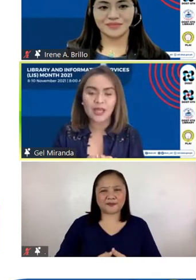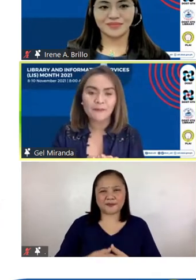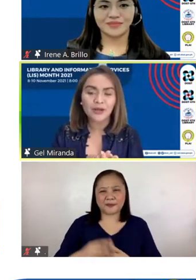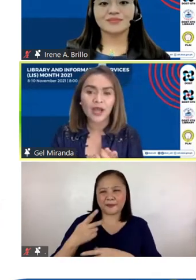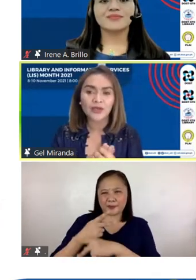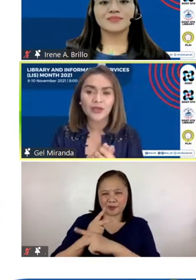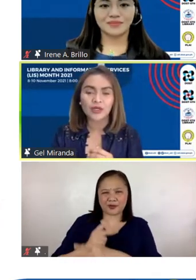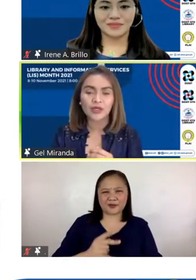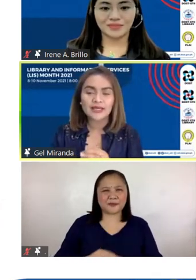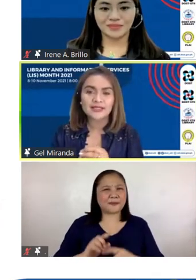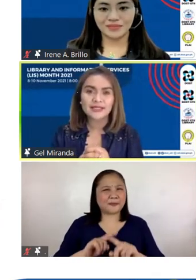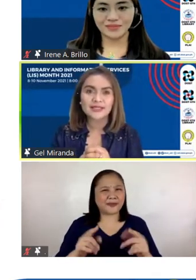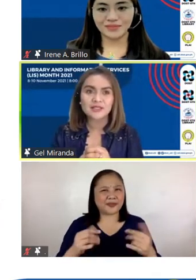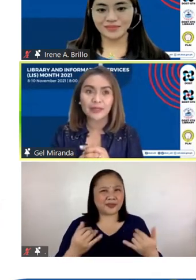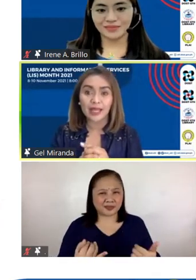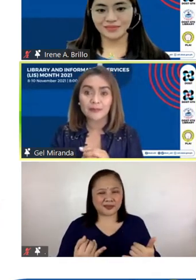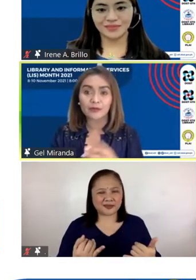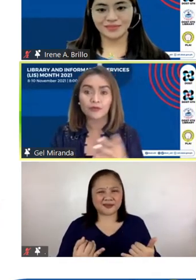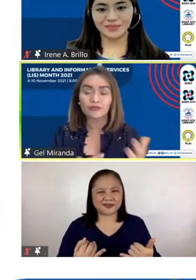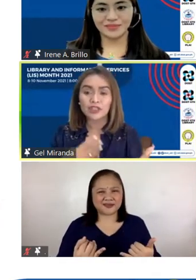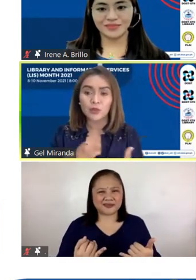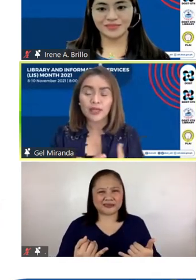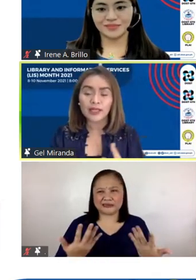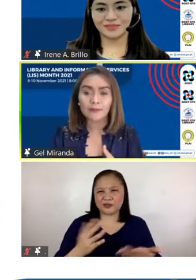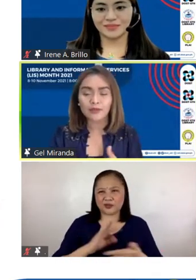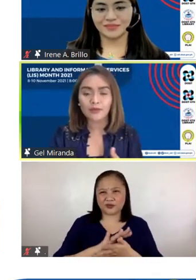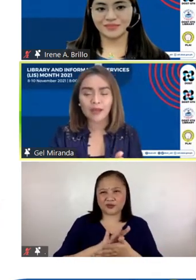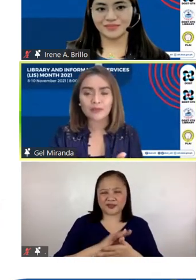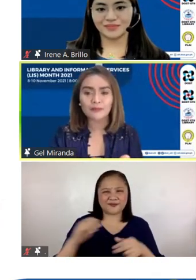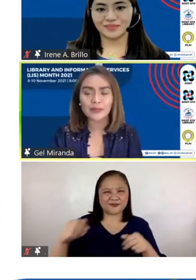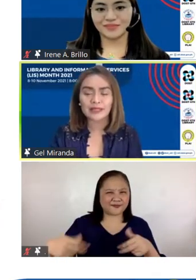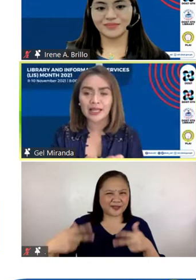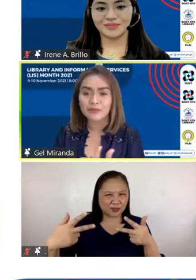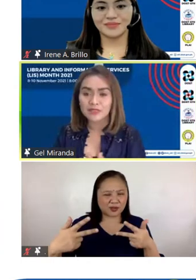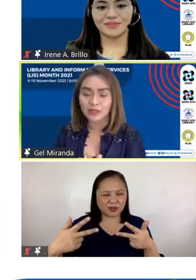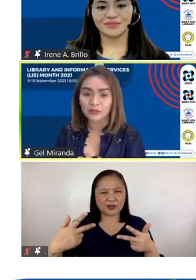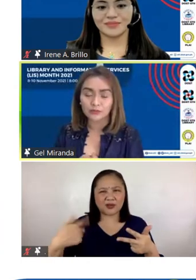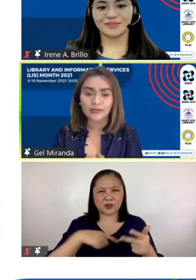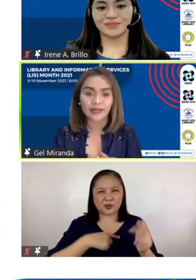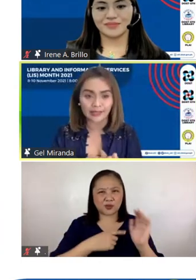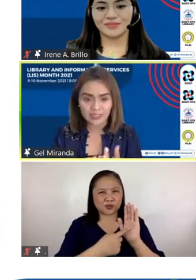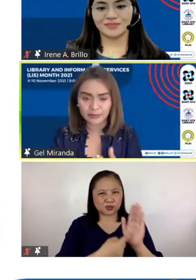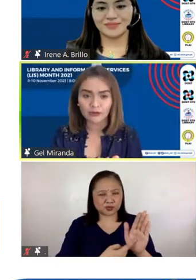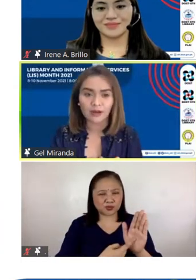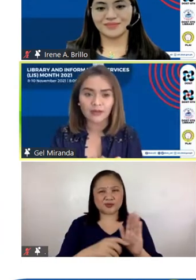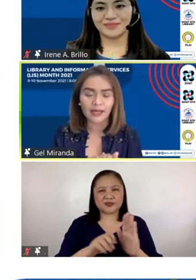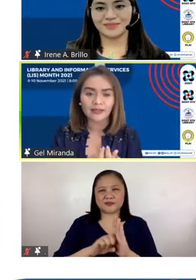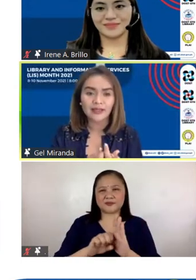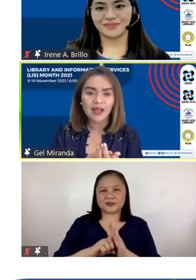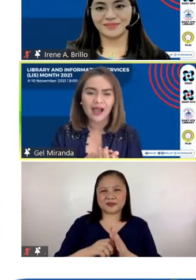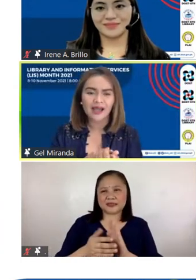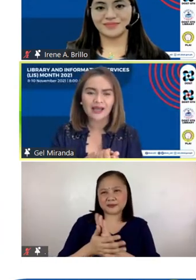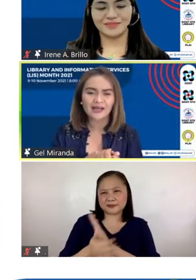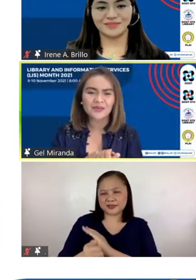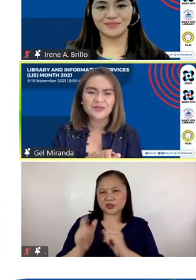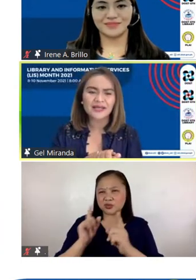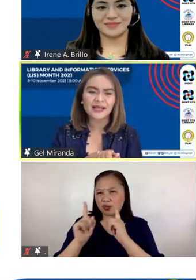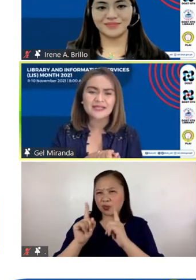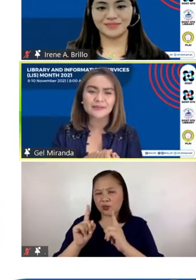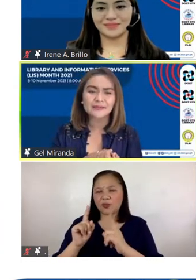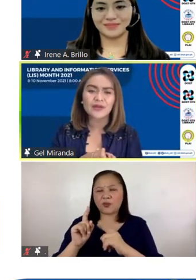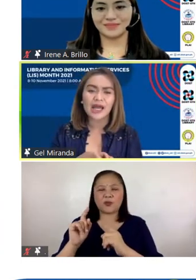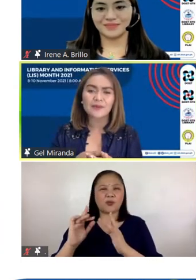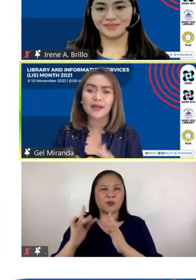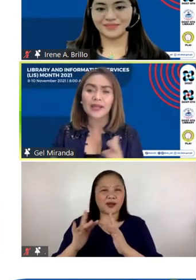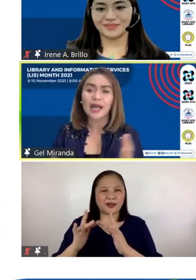production. Pero ngayon, since pandemic, kung virtual lang naman yung aming pinalalabas ngayon, katulad ng Expert Talk Online, mas maganda